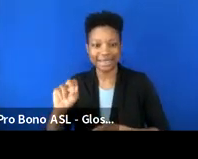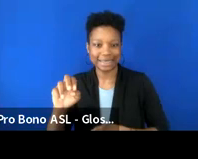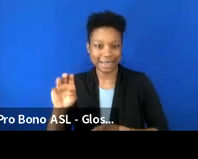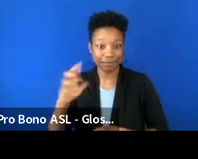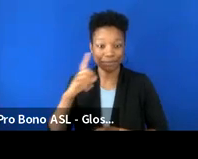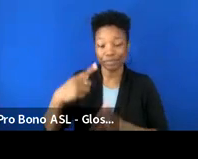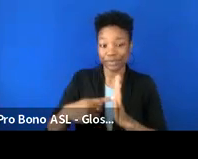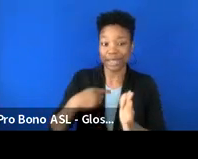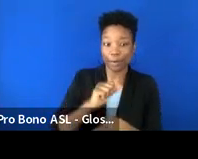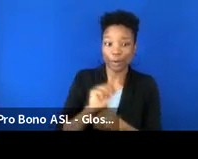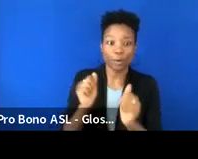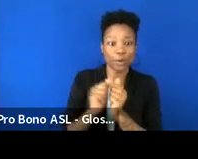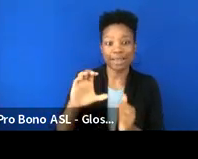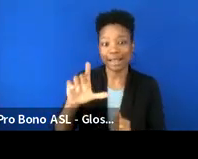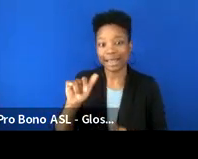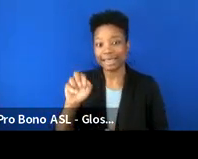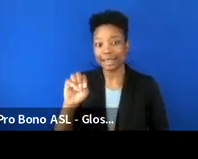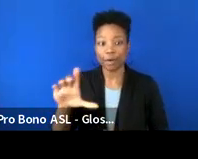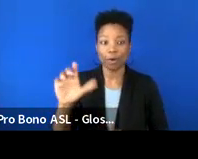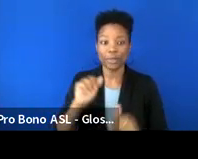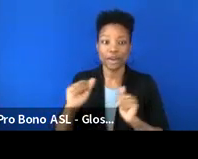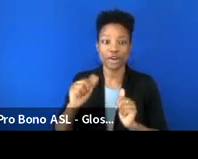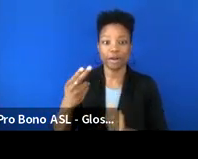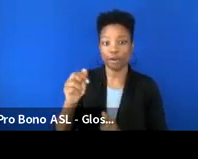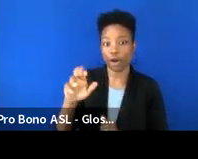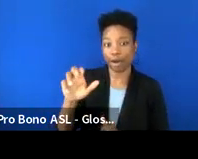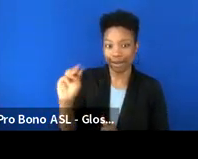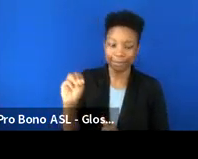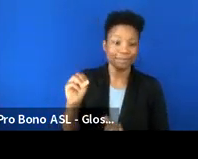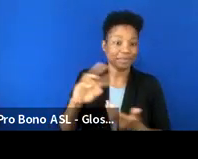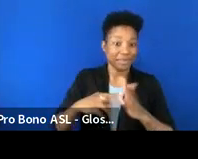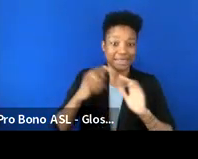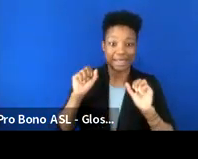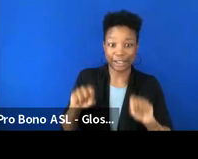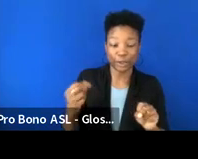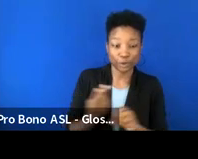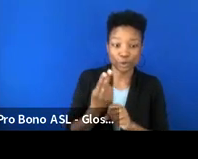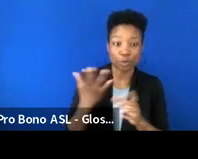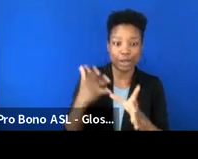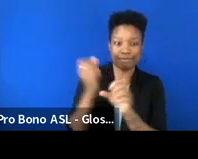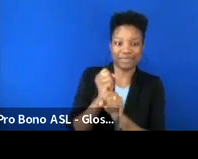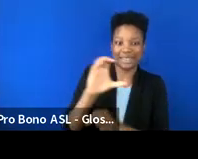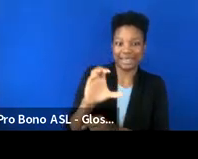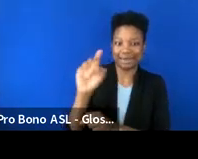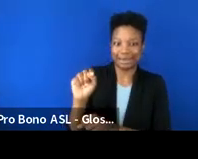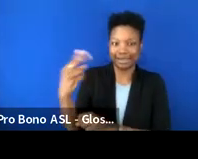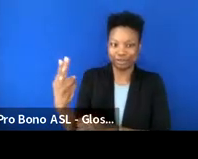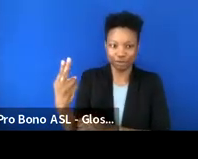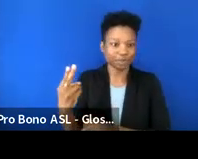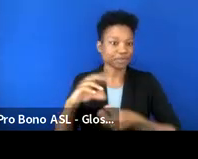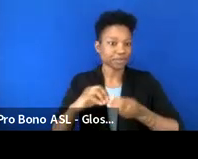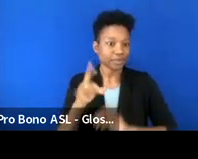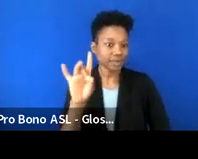Harlem. So for number seven, I could put CTH, which is the abbreviation they use there. Number eight, a